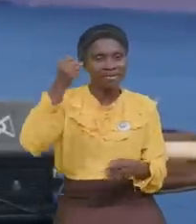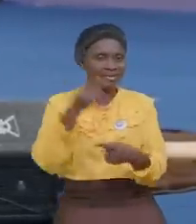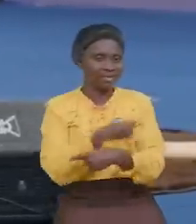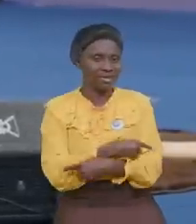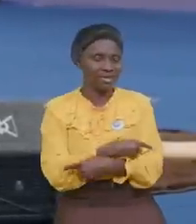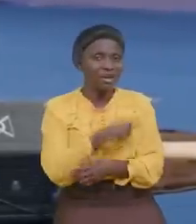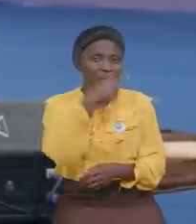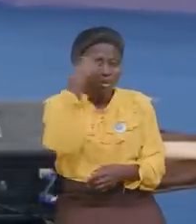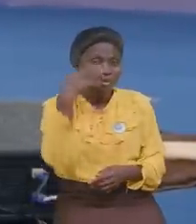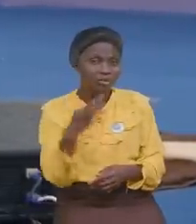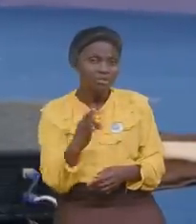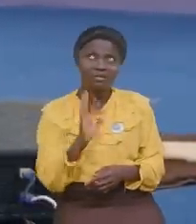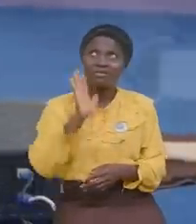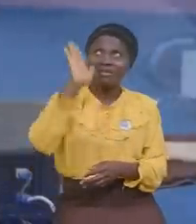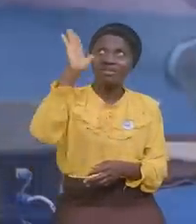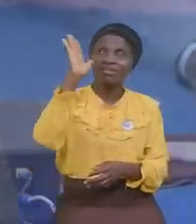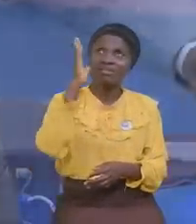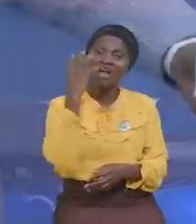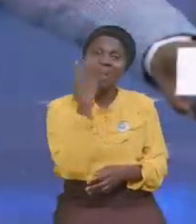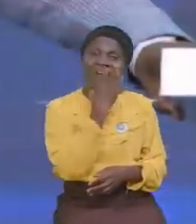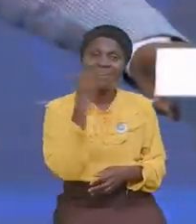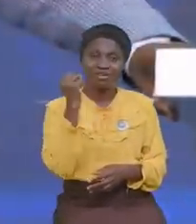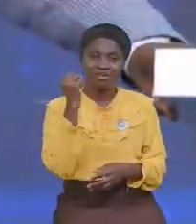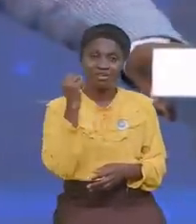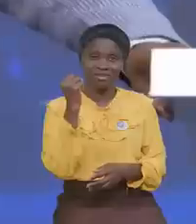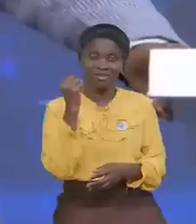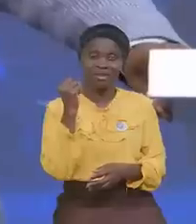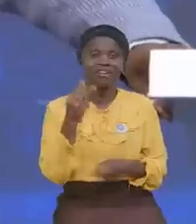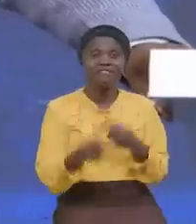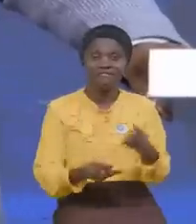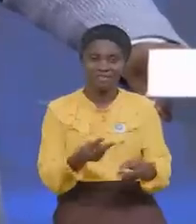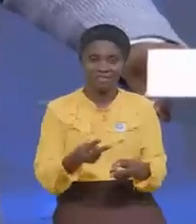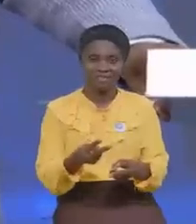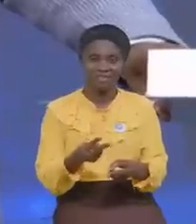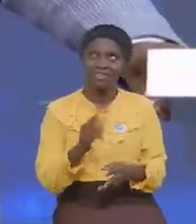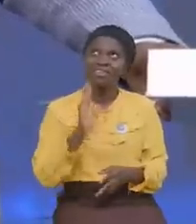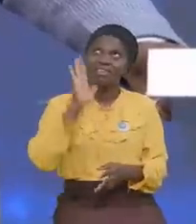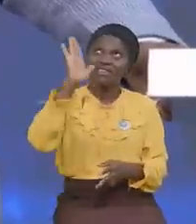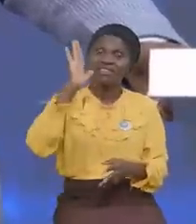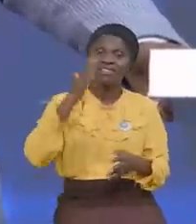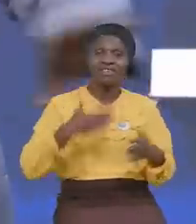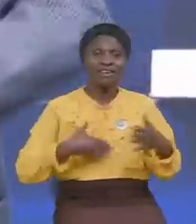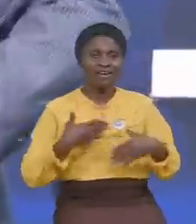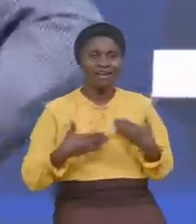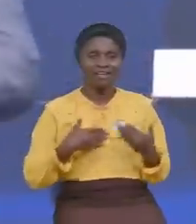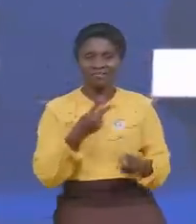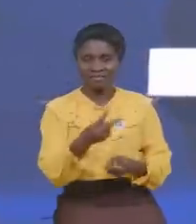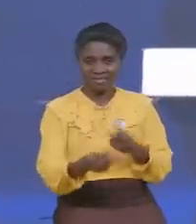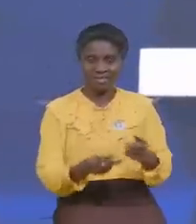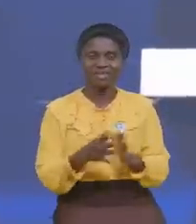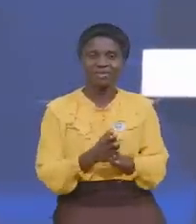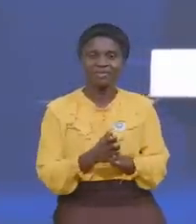his gracious visitation, his glad visitation,